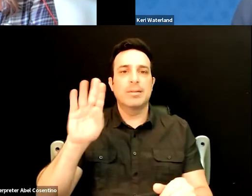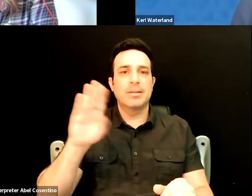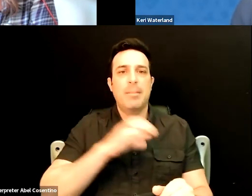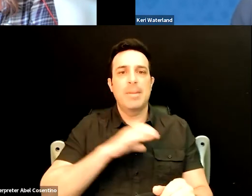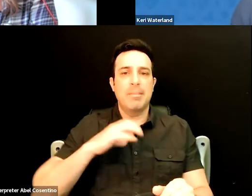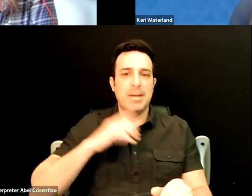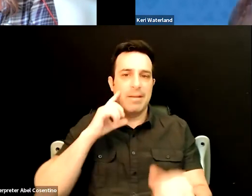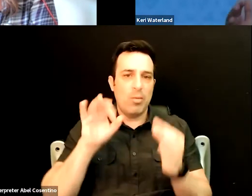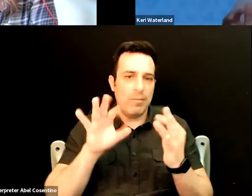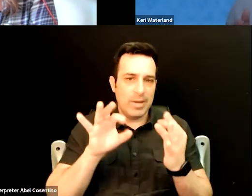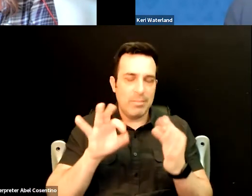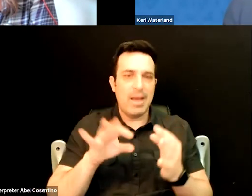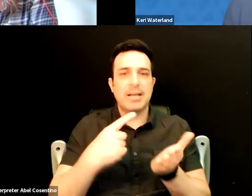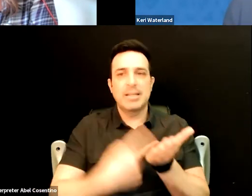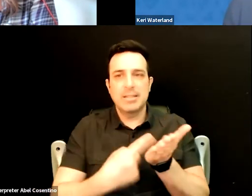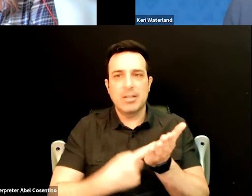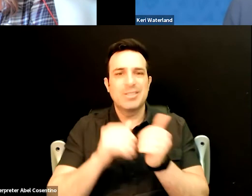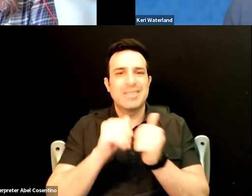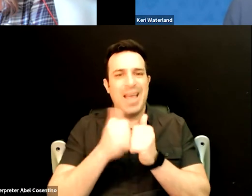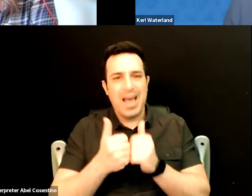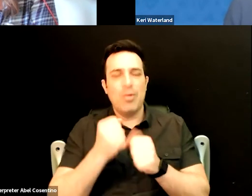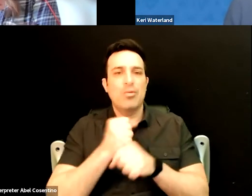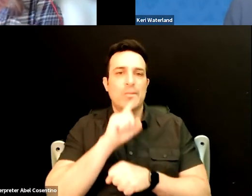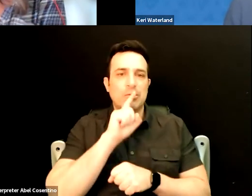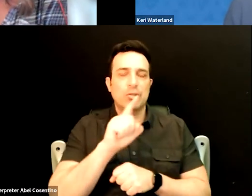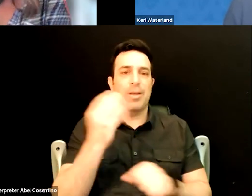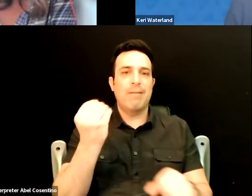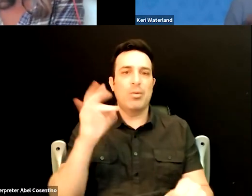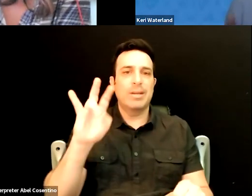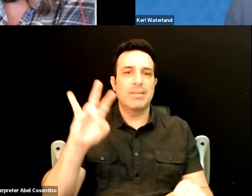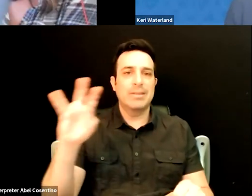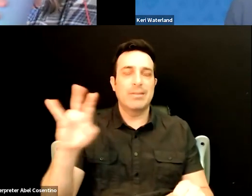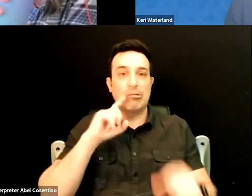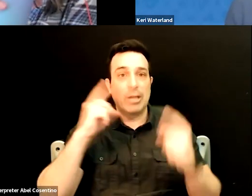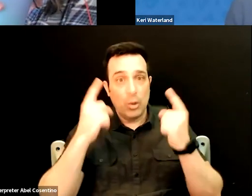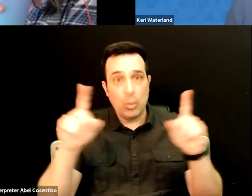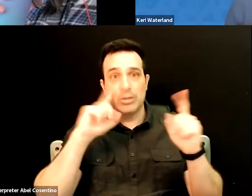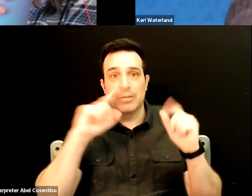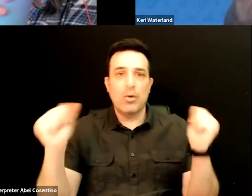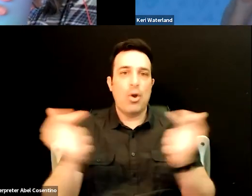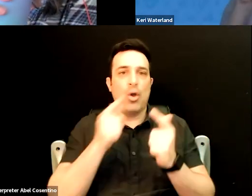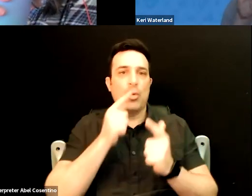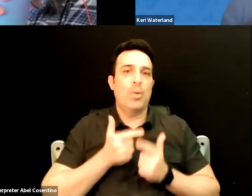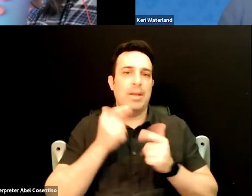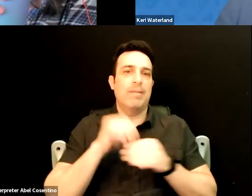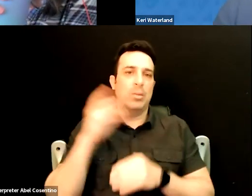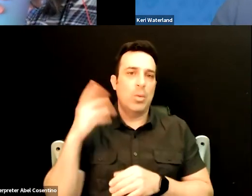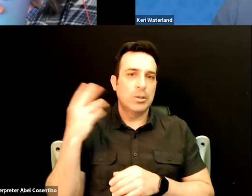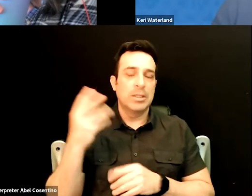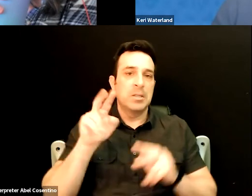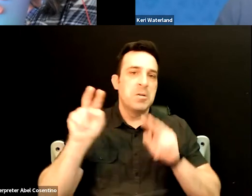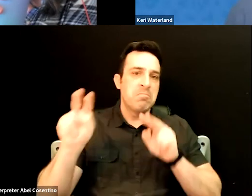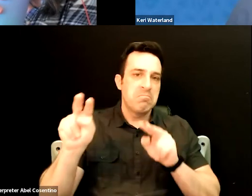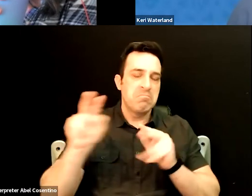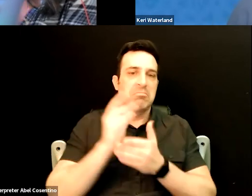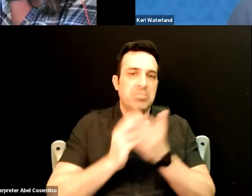feedback and discussions on how to ensure that 1477 really works for all Washingtonians. So be on the lookout for some of